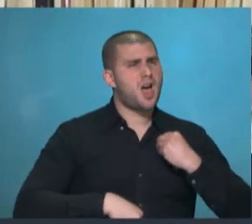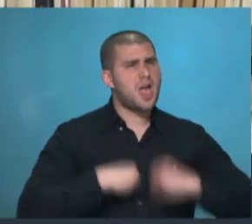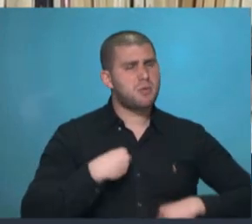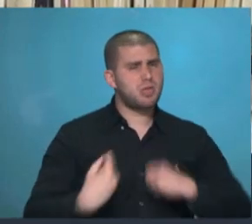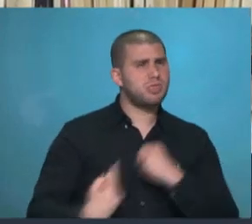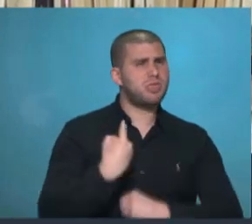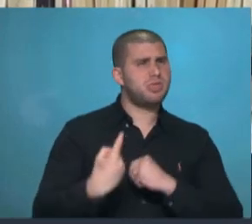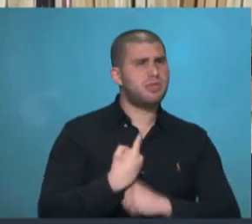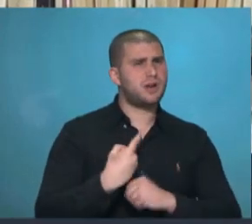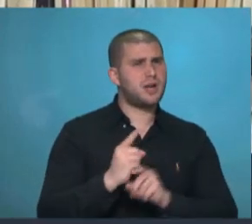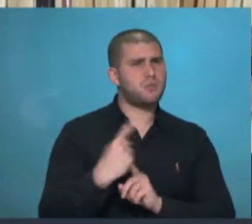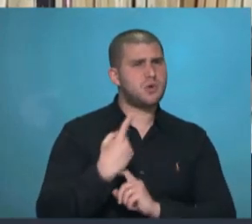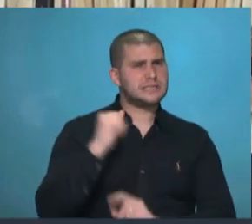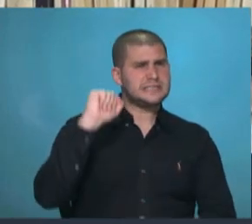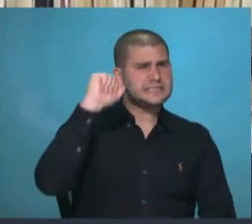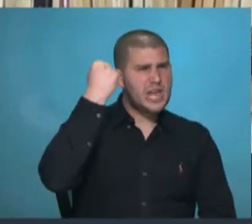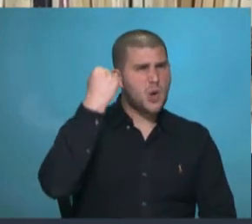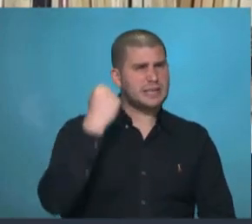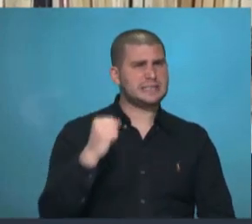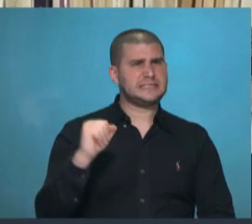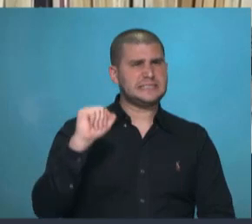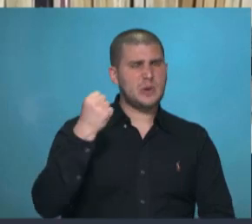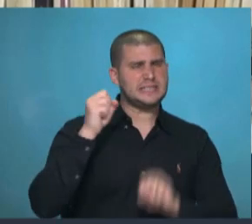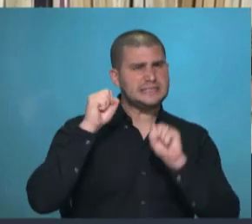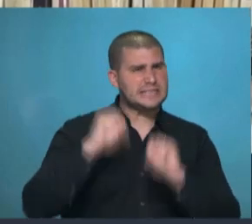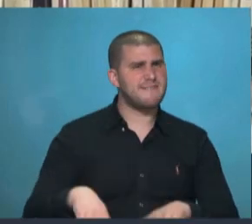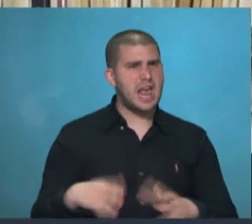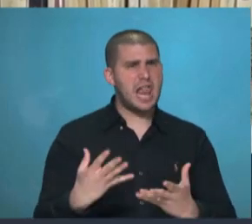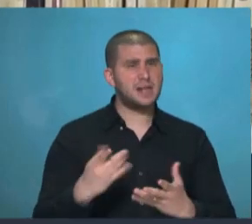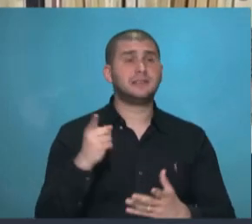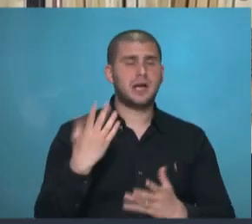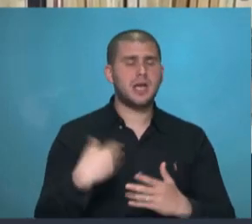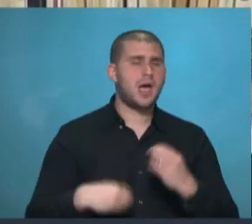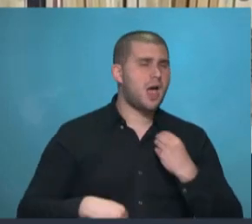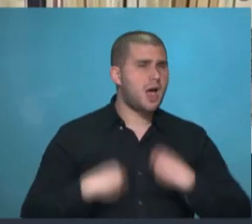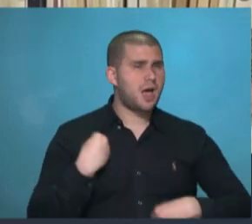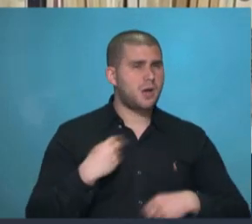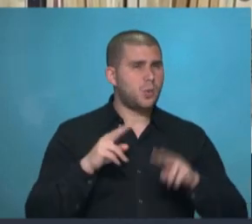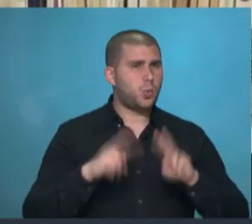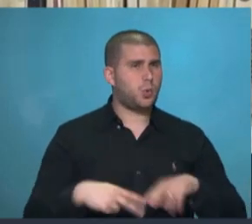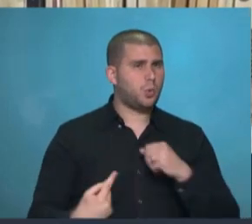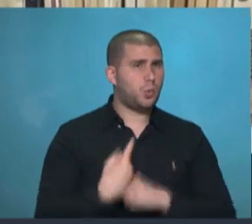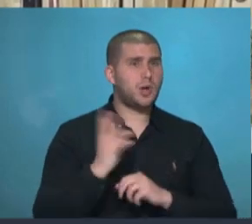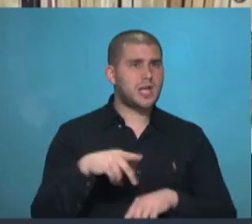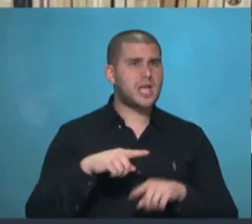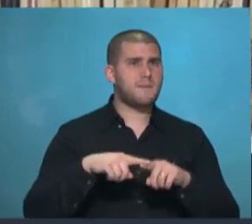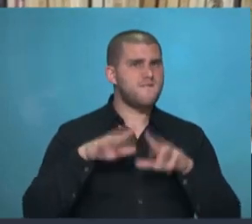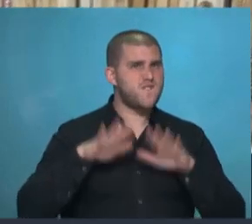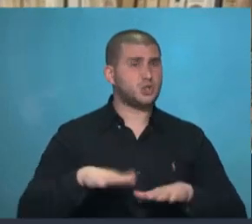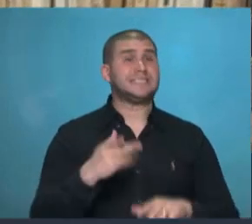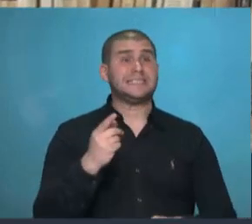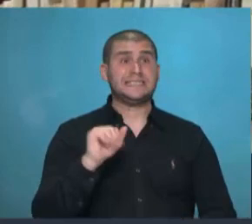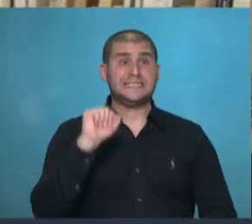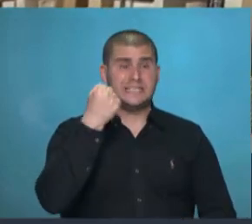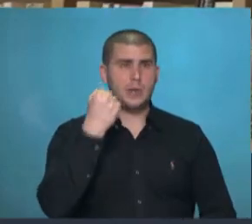people told me, Zionist, shitty Zionist, that was the insult. Fascist also. Zionist and